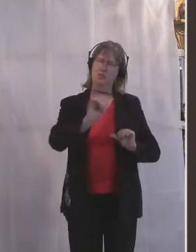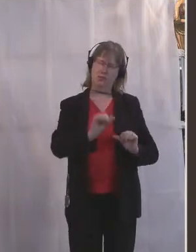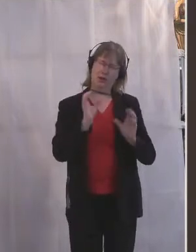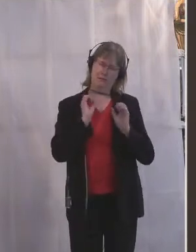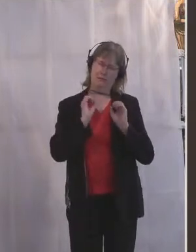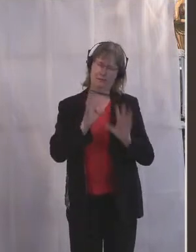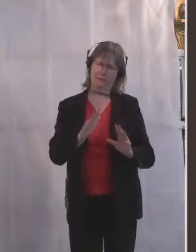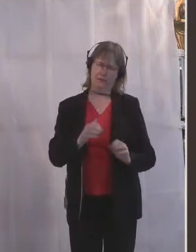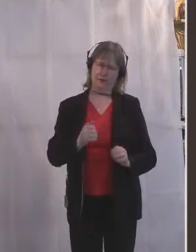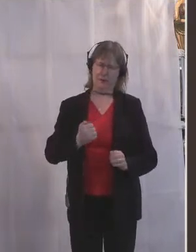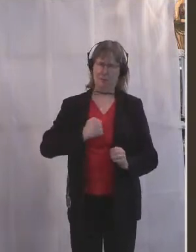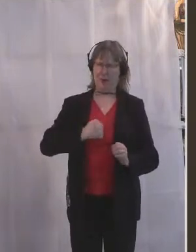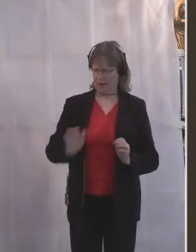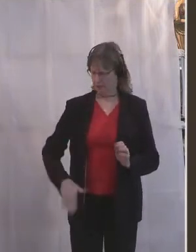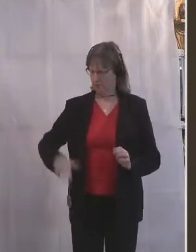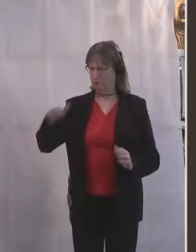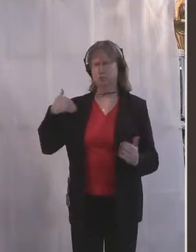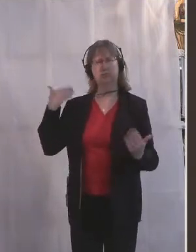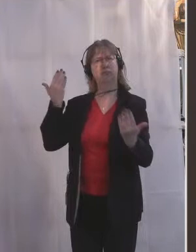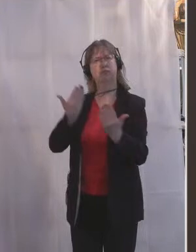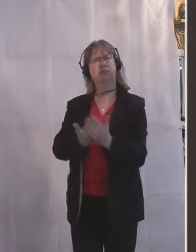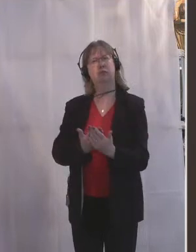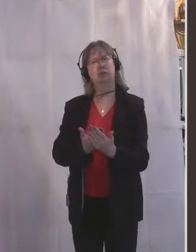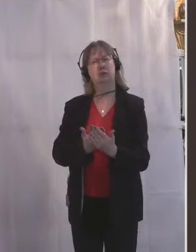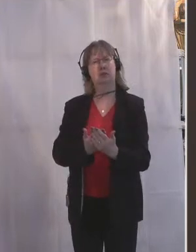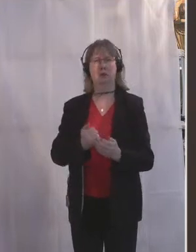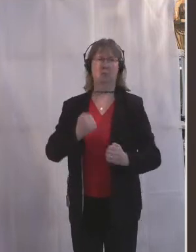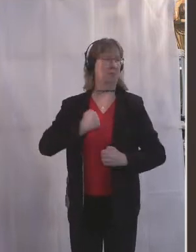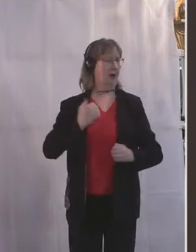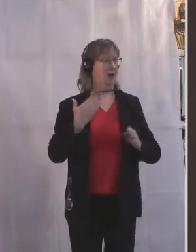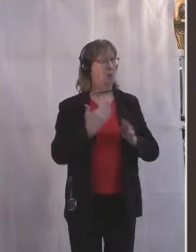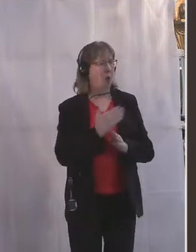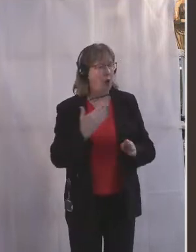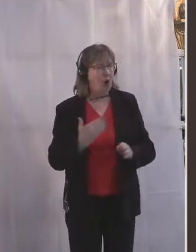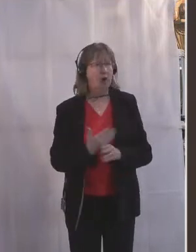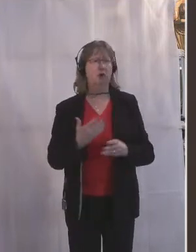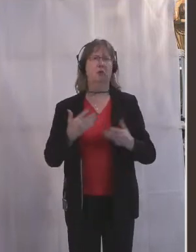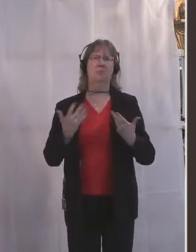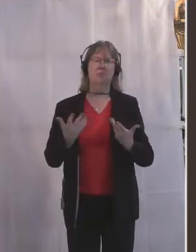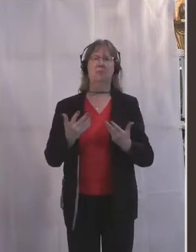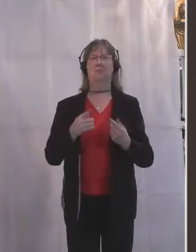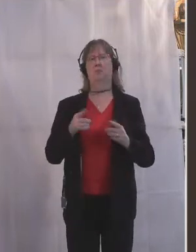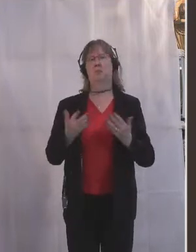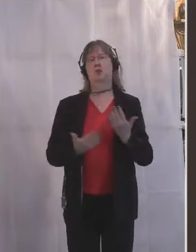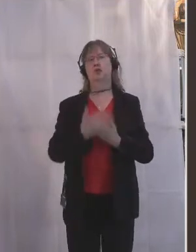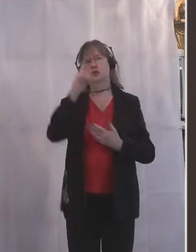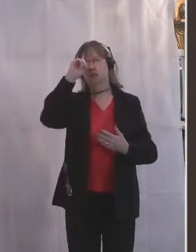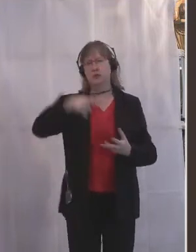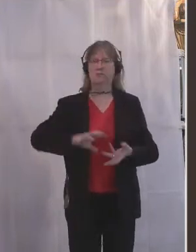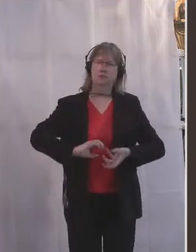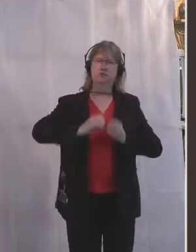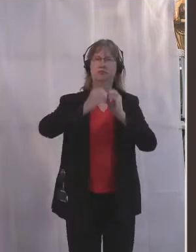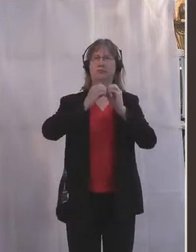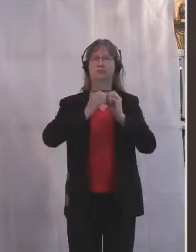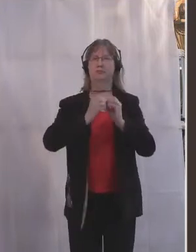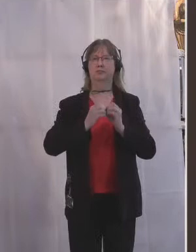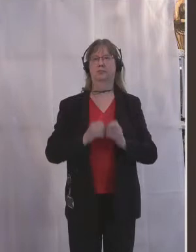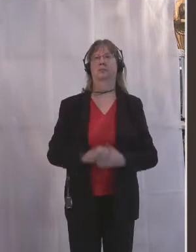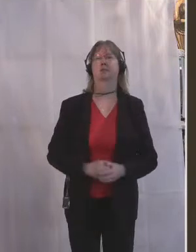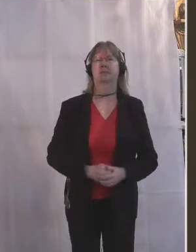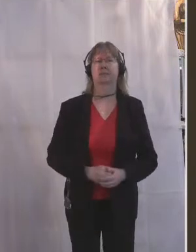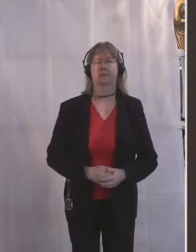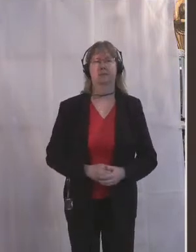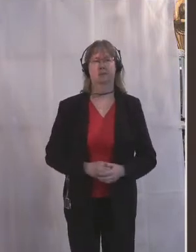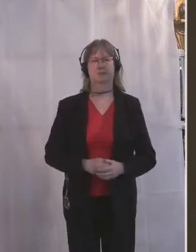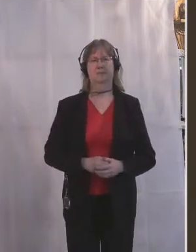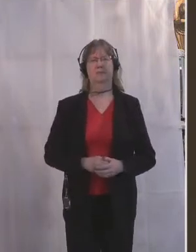my background and what I do for a living and my kind of innovation credentials, if not I would have ever